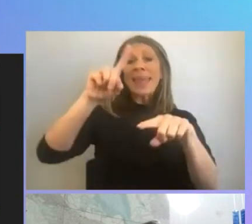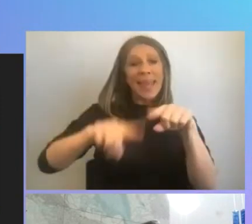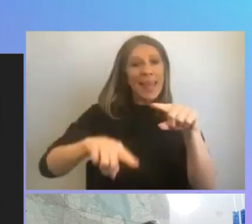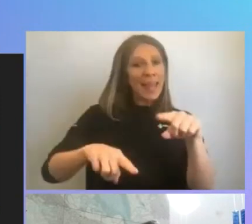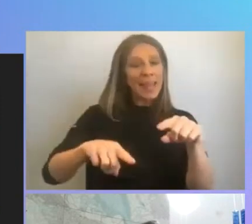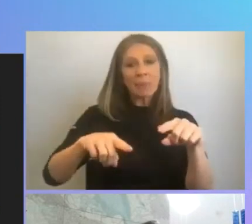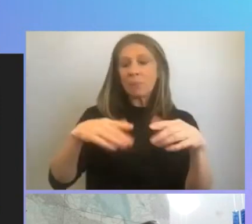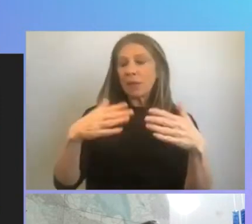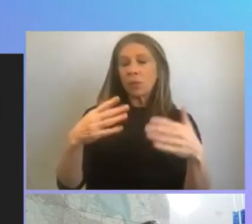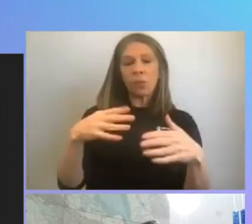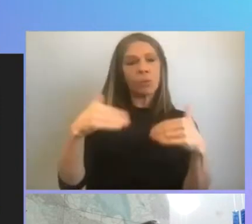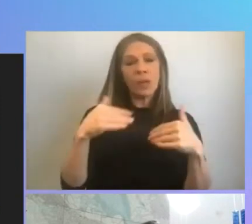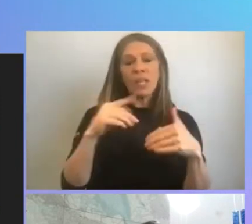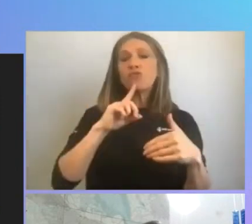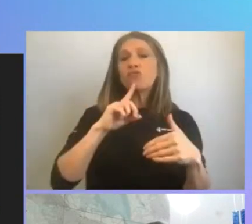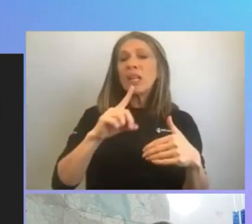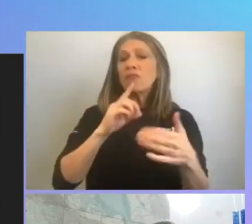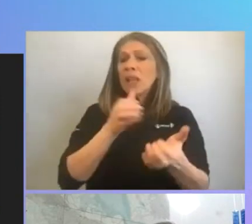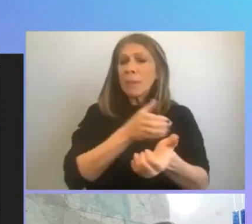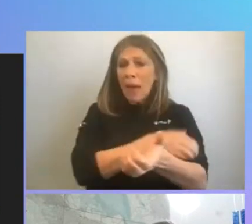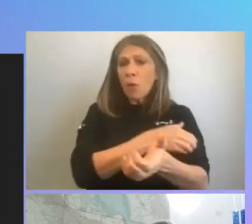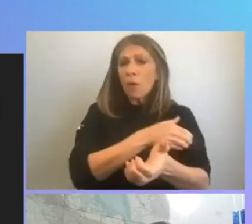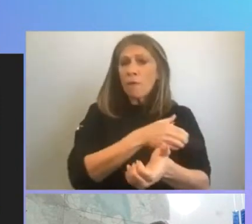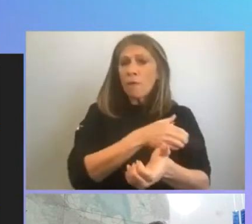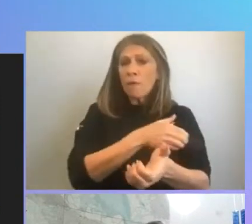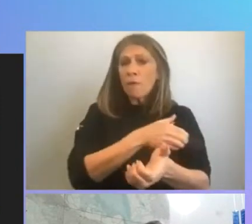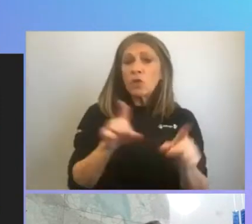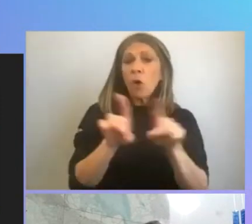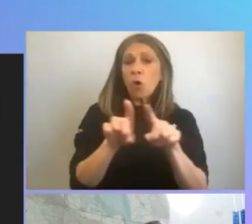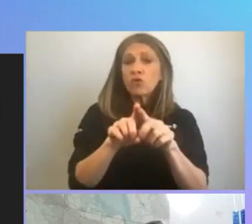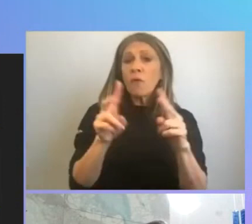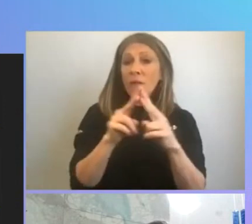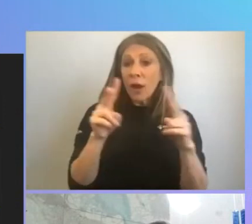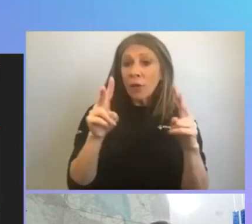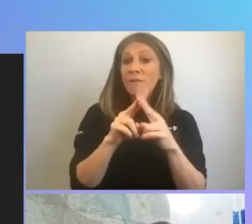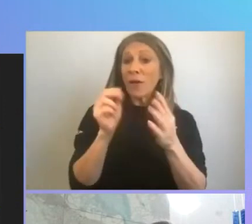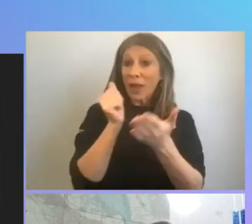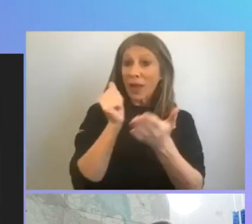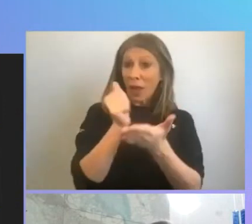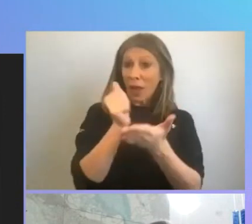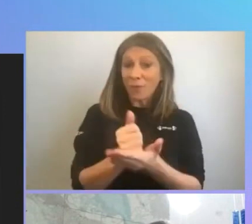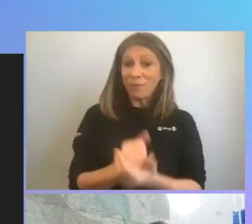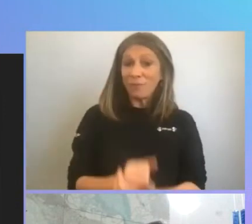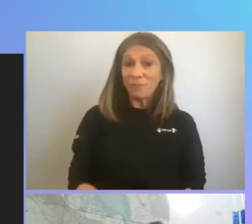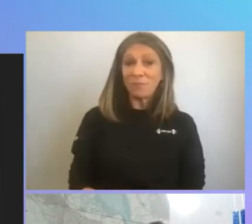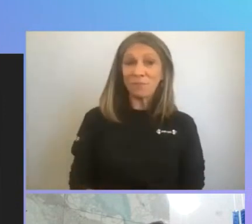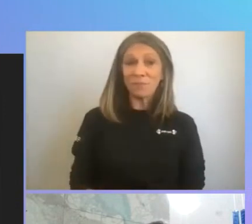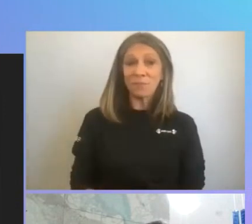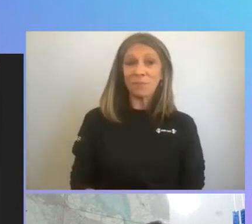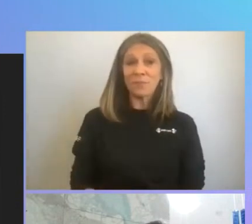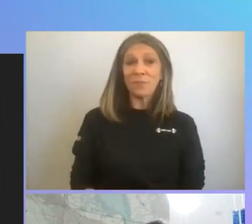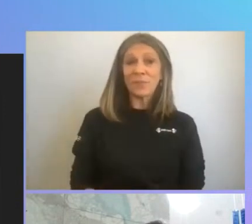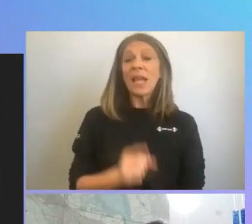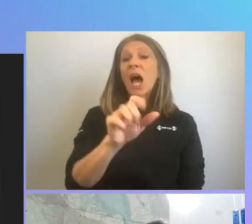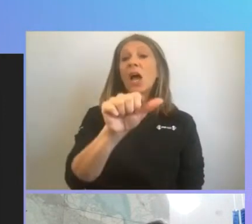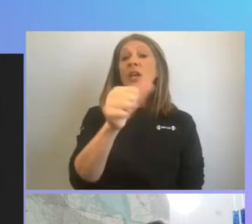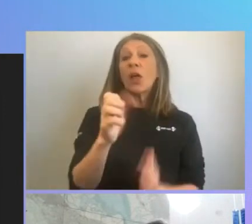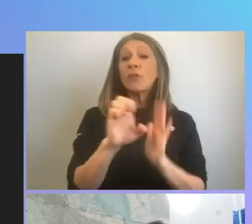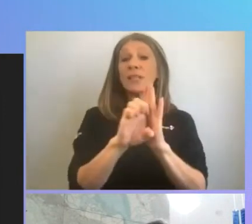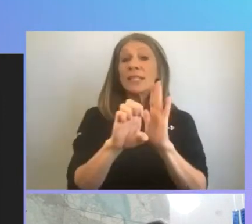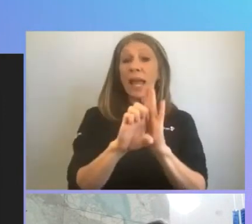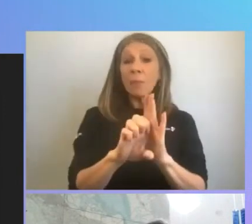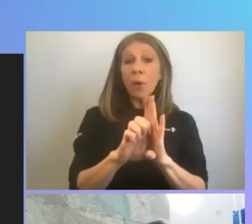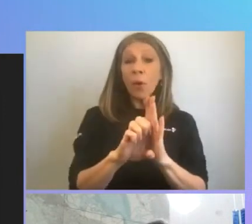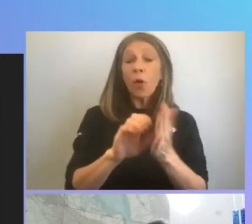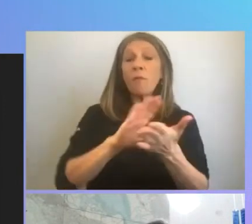It is really, really powerful, and it's also really, really useful. Okay, here's another example of